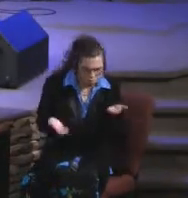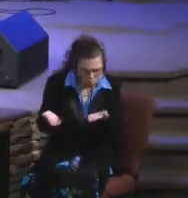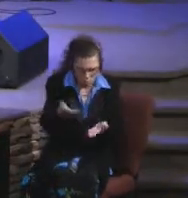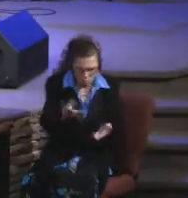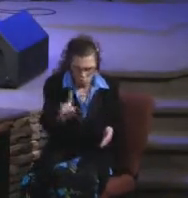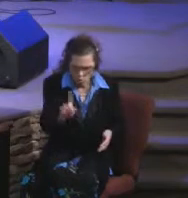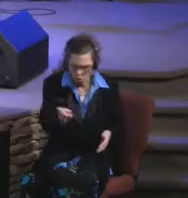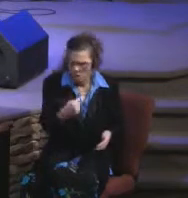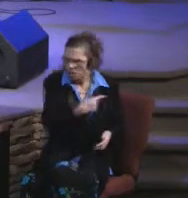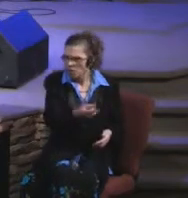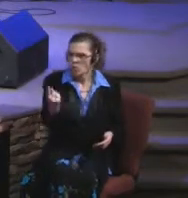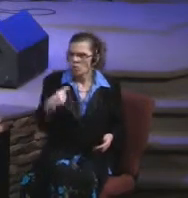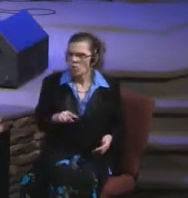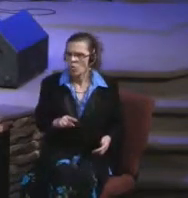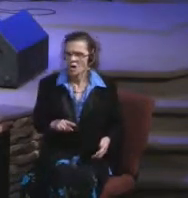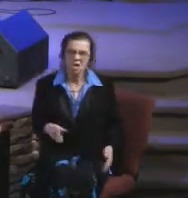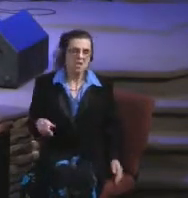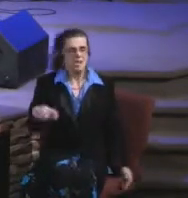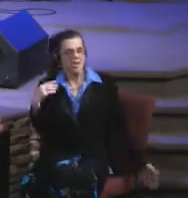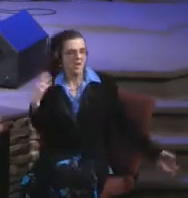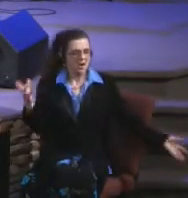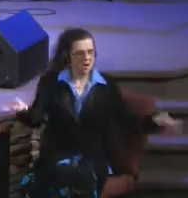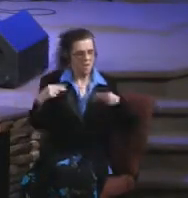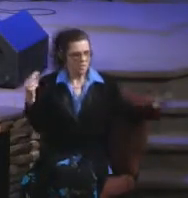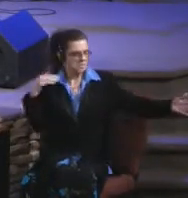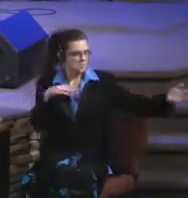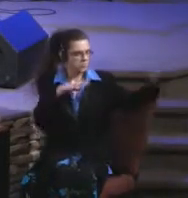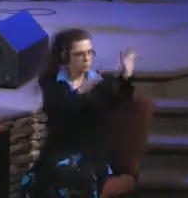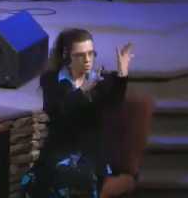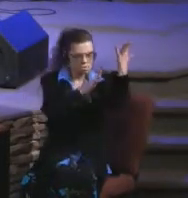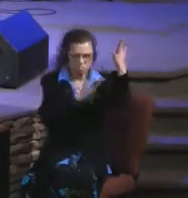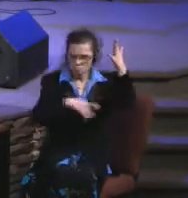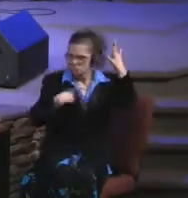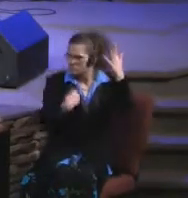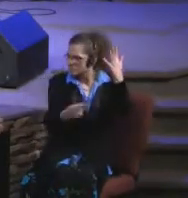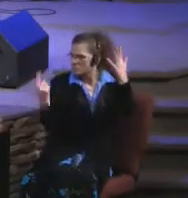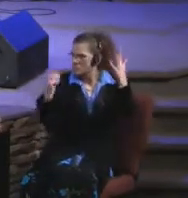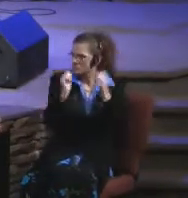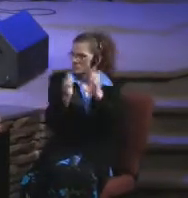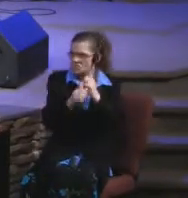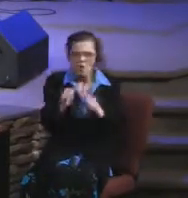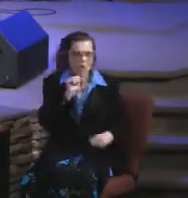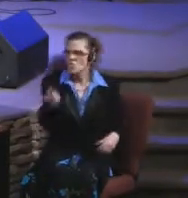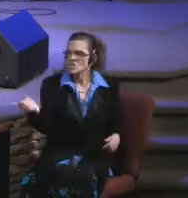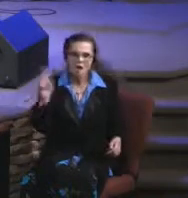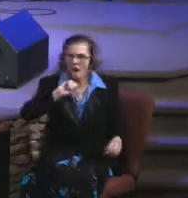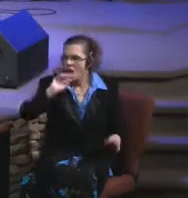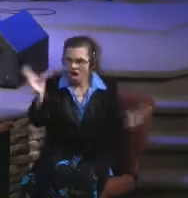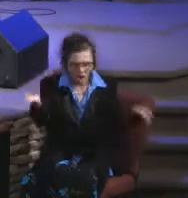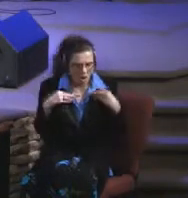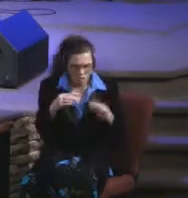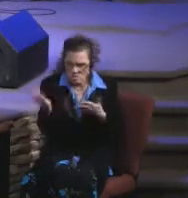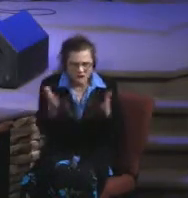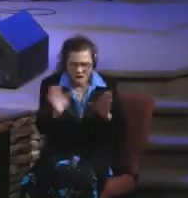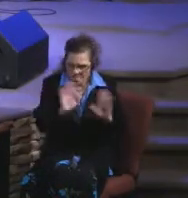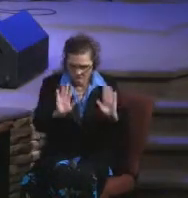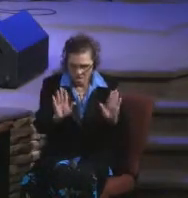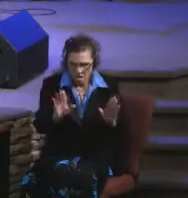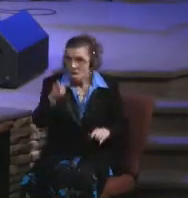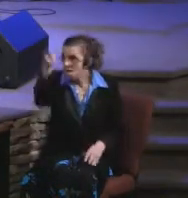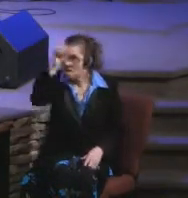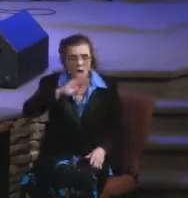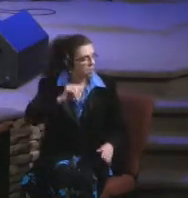are owed this presence of God, this manifested presence of God, week in and week out. We are not owed anything. God does not owe us